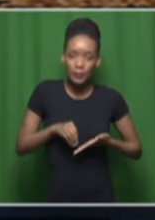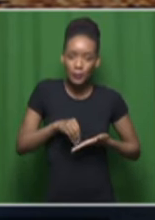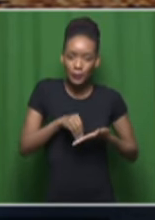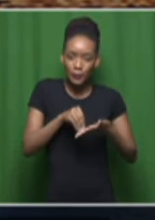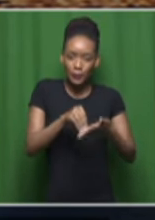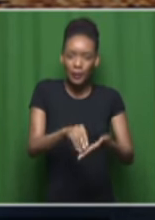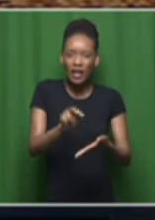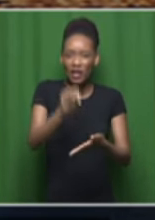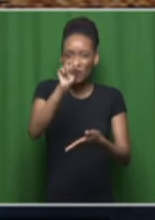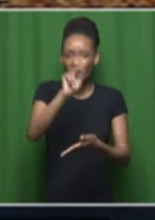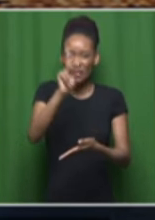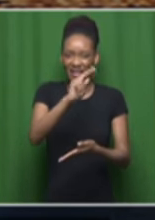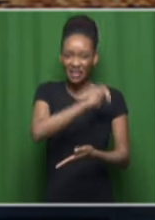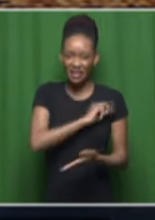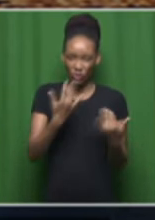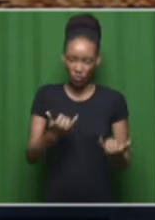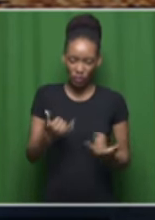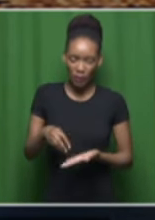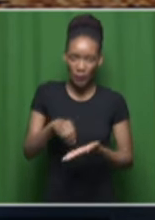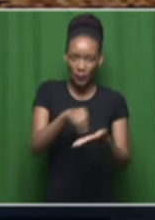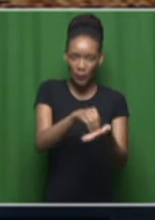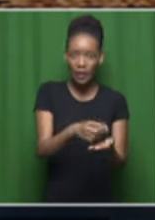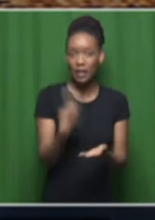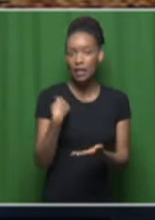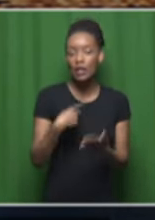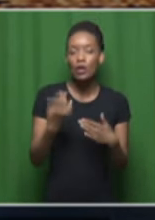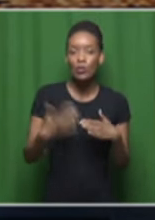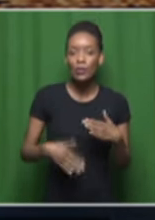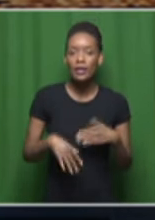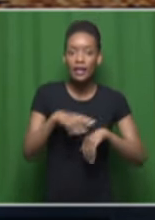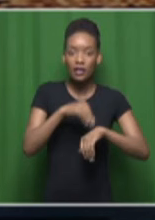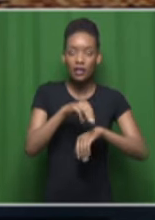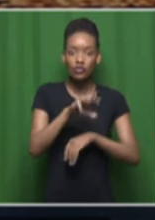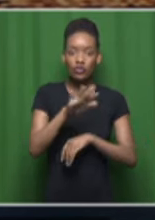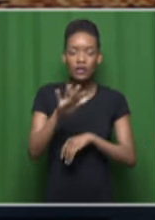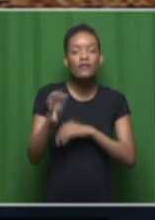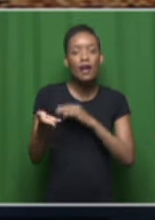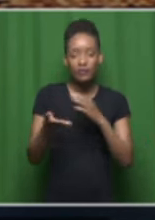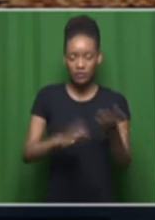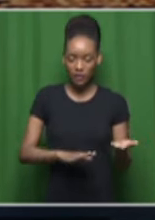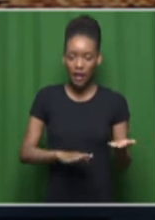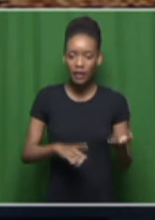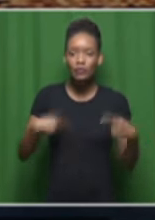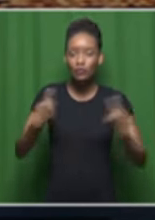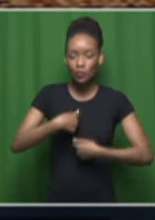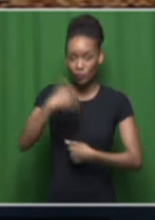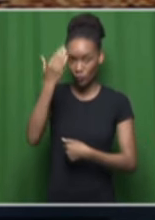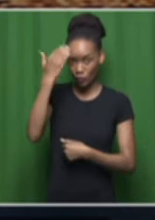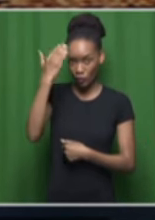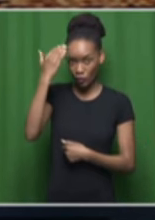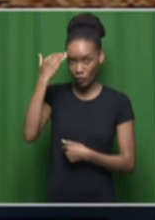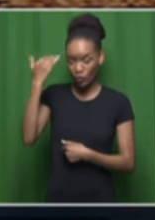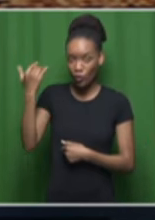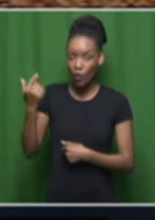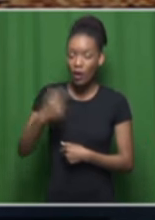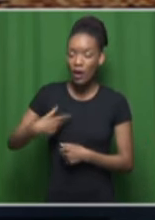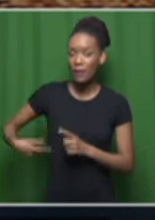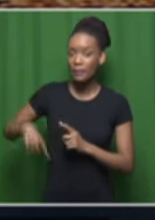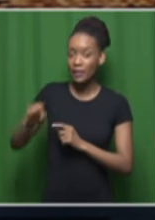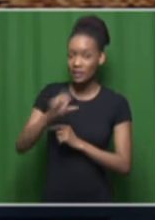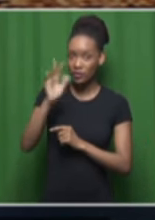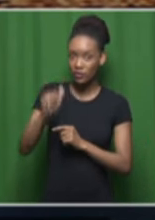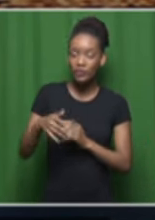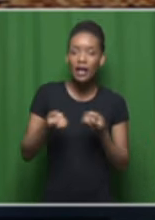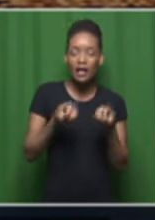northern KwaZulu-Natal today. He died at the weekend, aged 95. So, as we know, Ramaphosa accorded Buthelezi